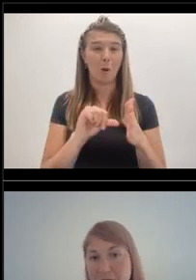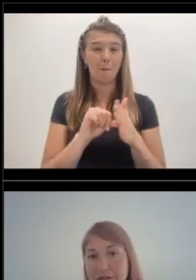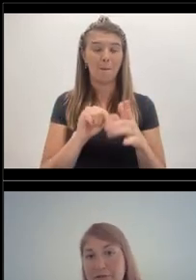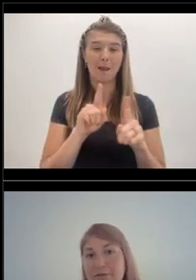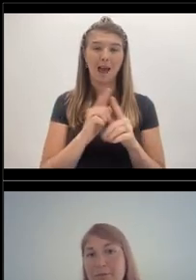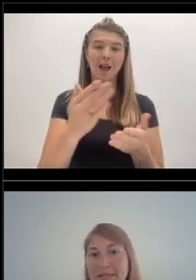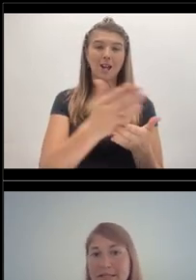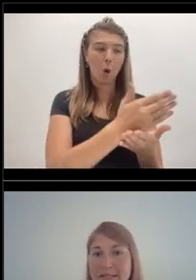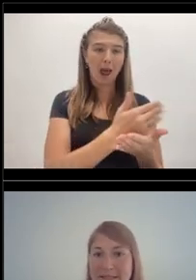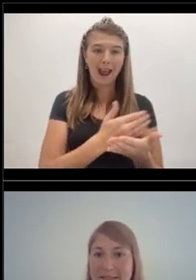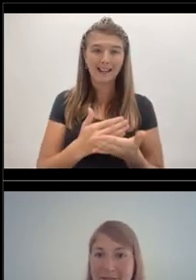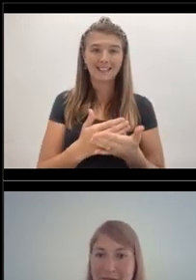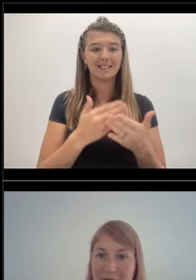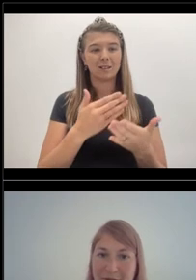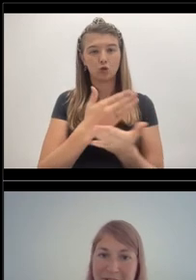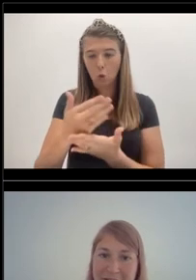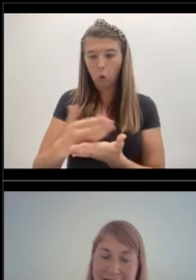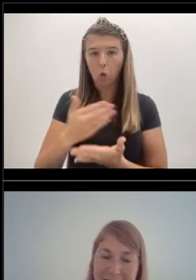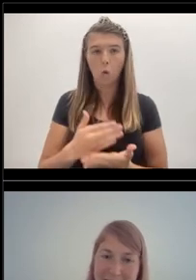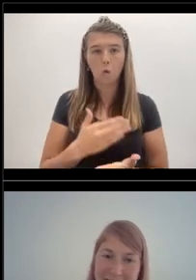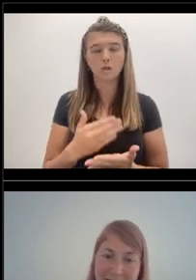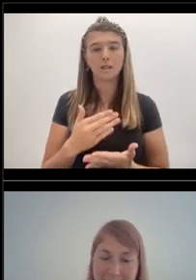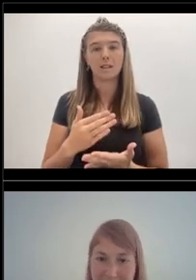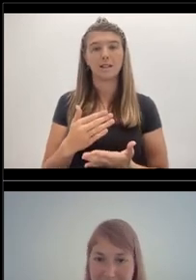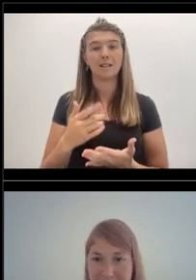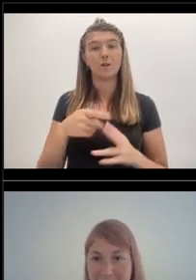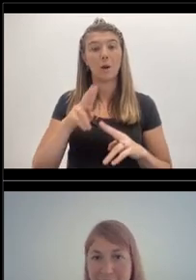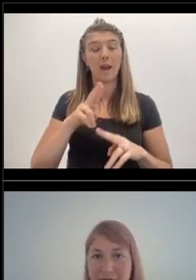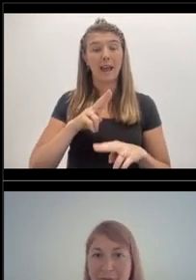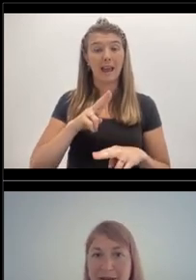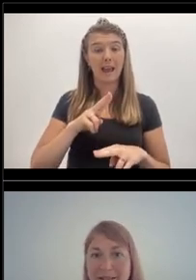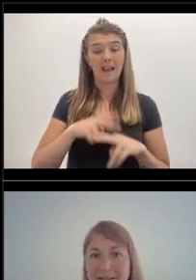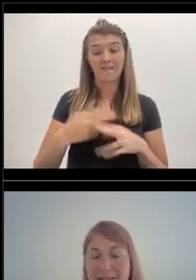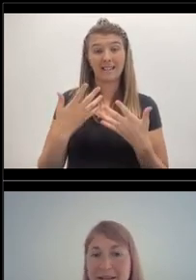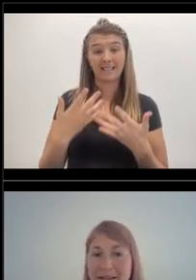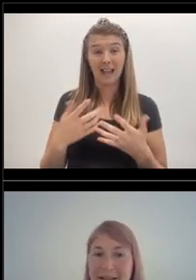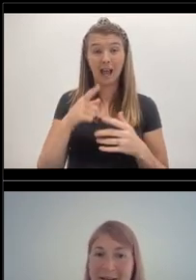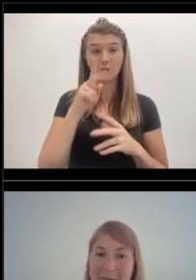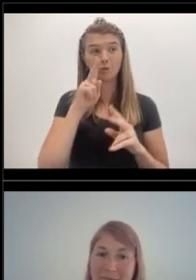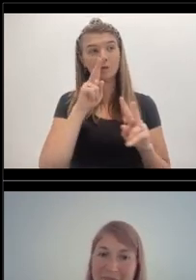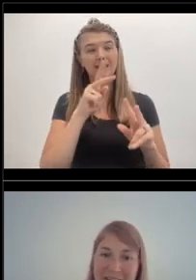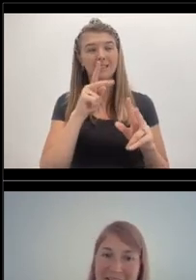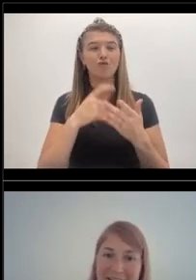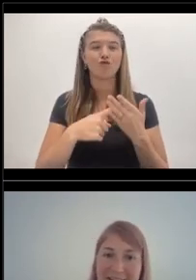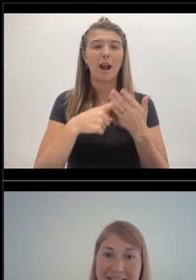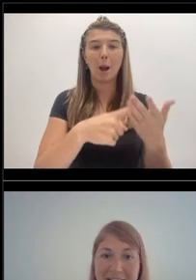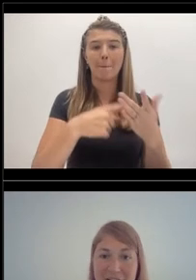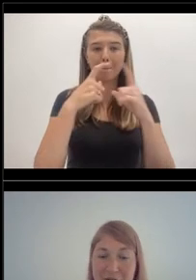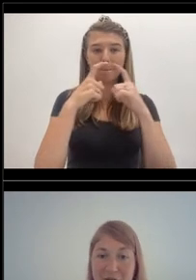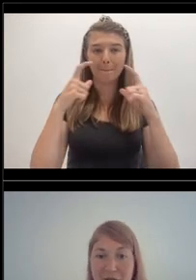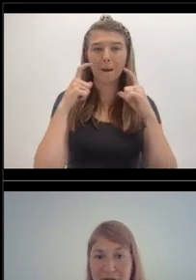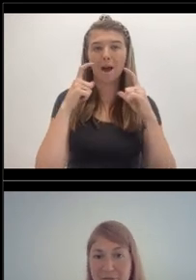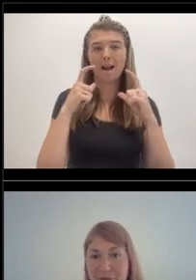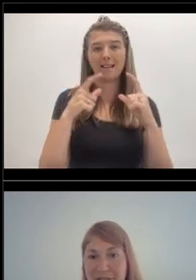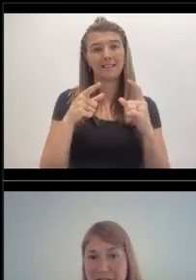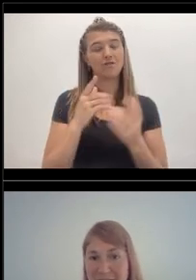and sorting of the plastics. And if you nowadays see the recommendations for masks, then it's actually